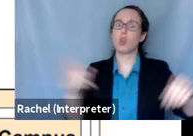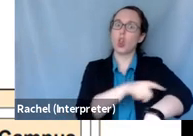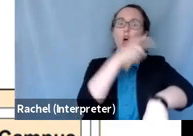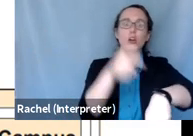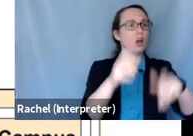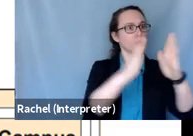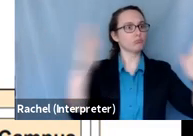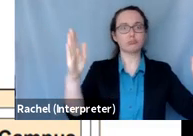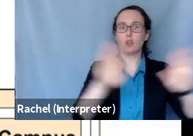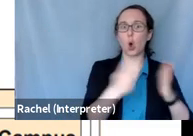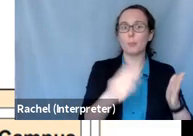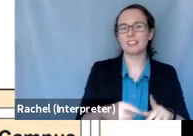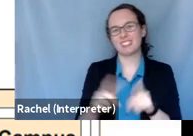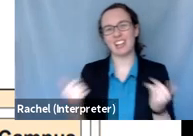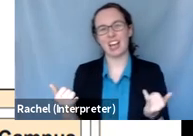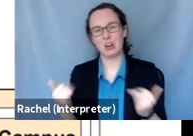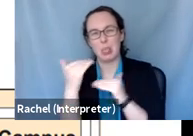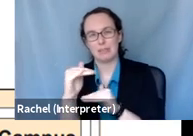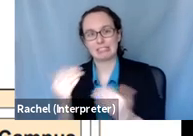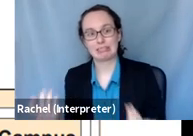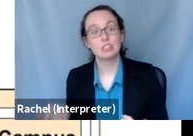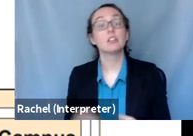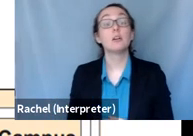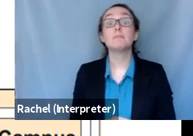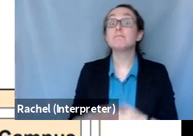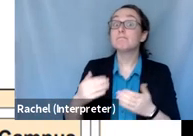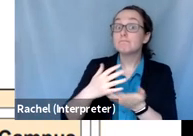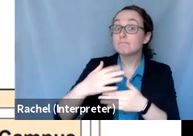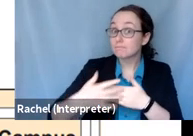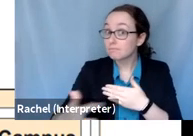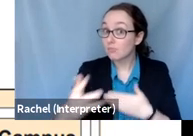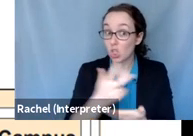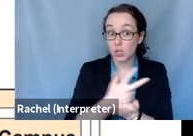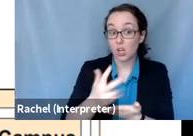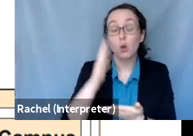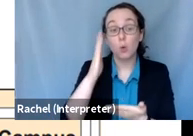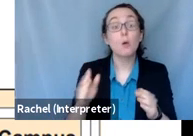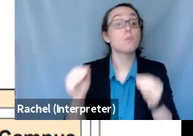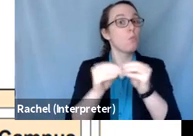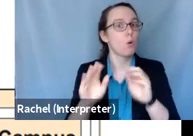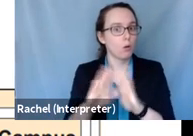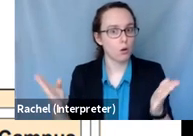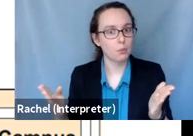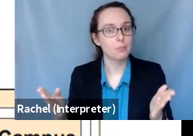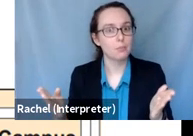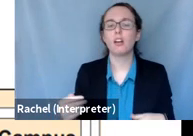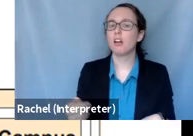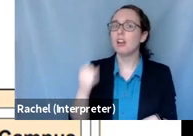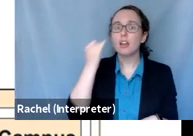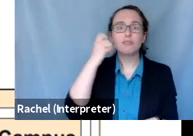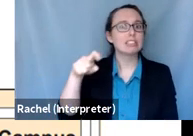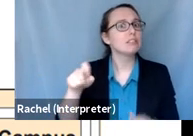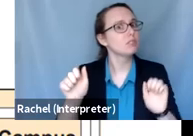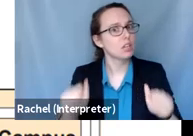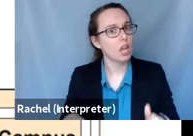this week and going for the next 3 weeks, with some leeway too, if traffic dictates, we can certainly expand those hours